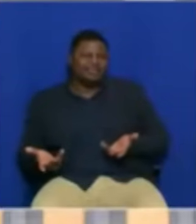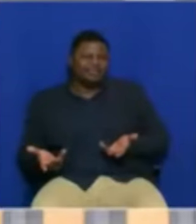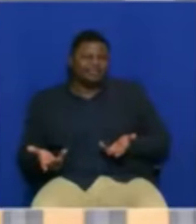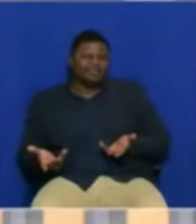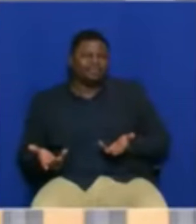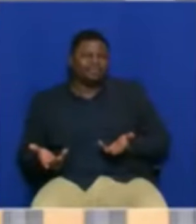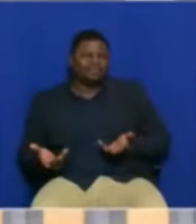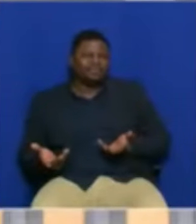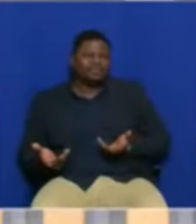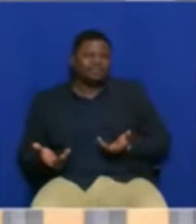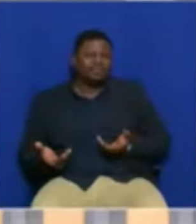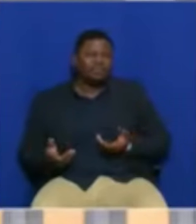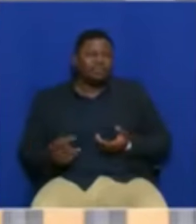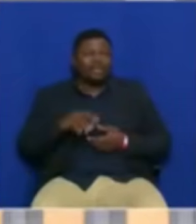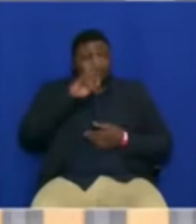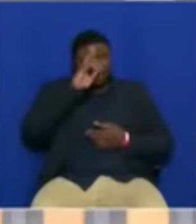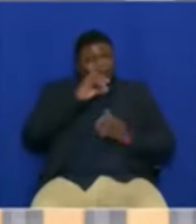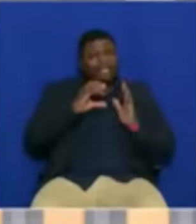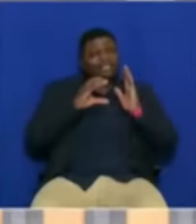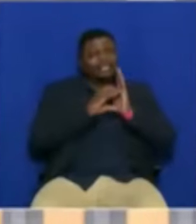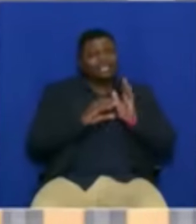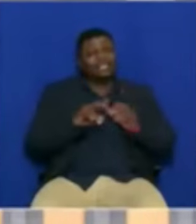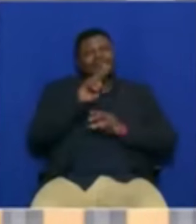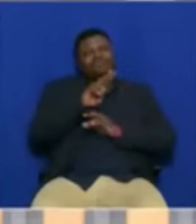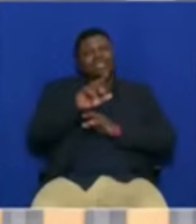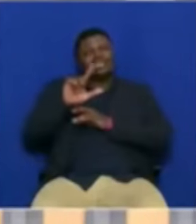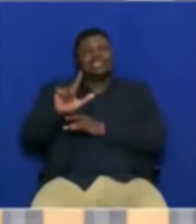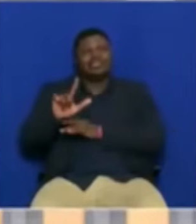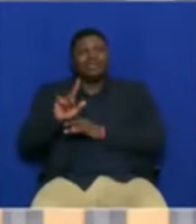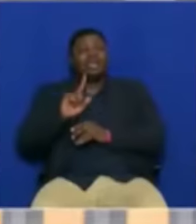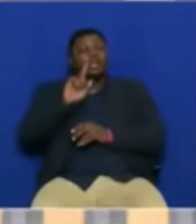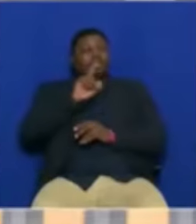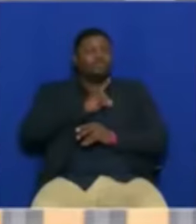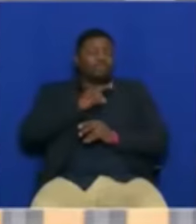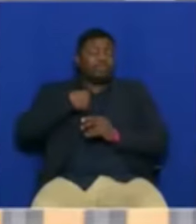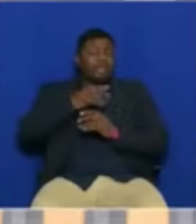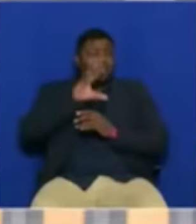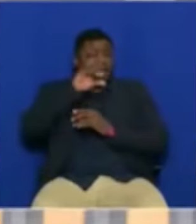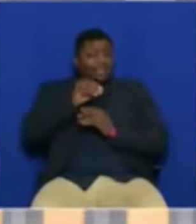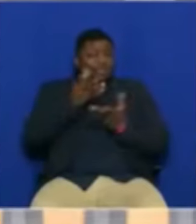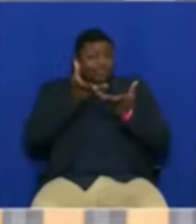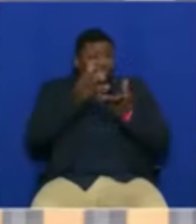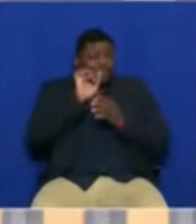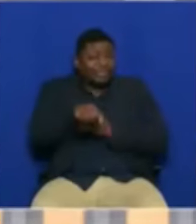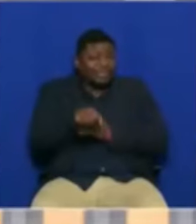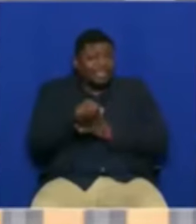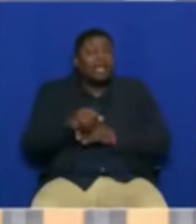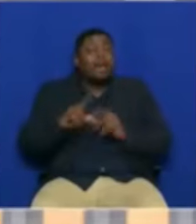27 referral. It's on that basis that I'm asking you, so you closed your mind to that.